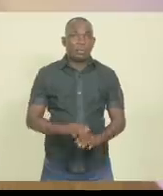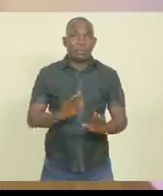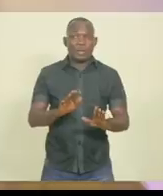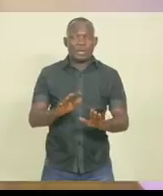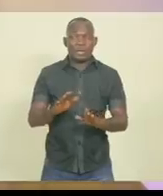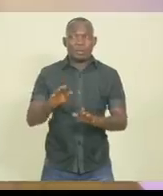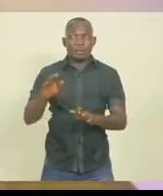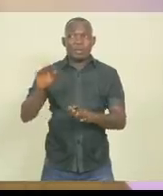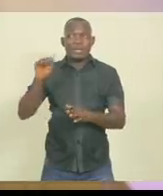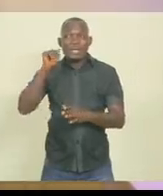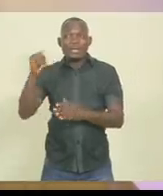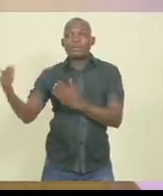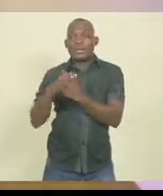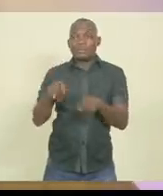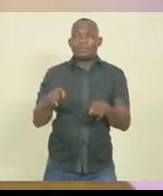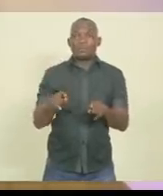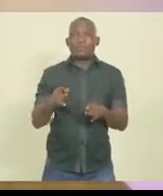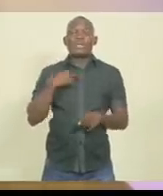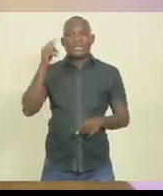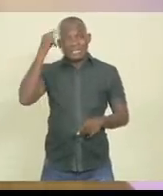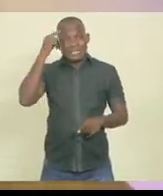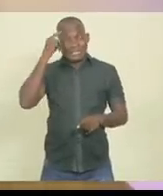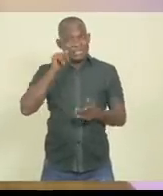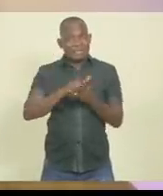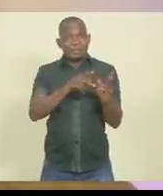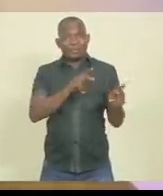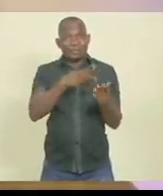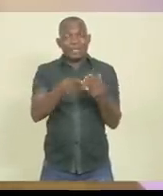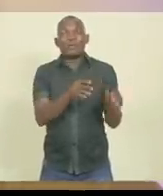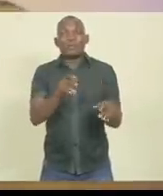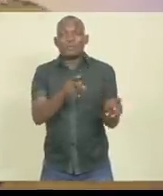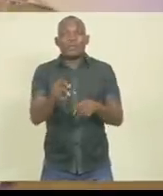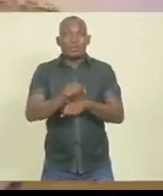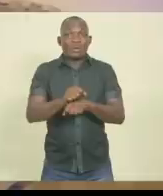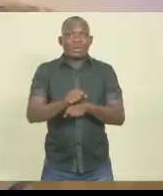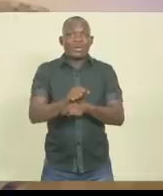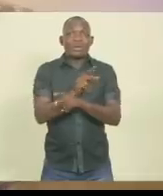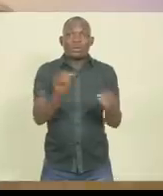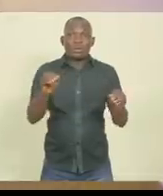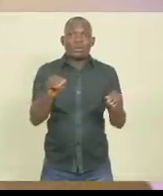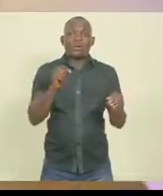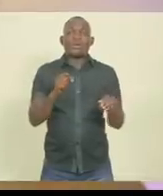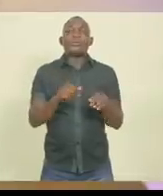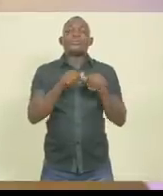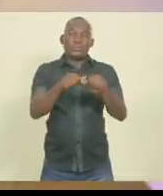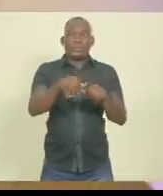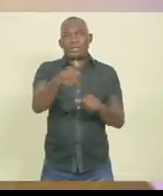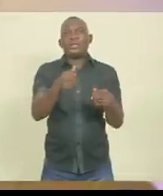She's back. I hope it works. If it didn't work, then we have to move to plan